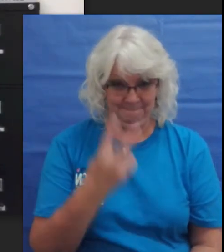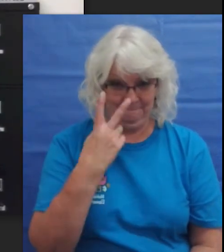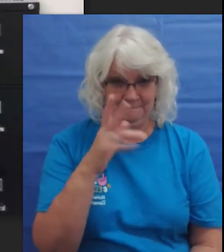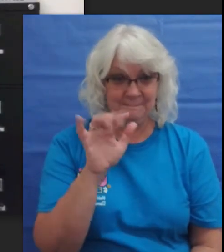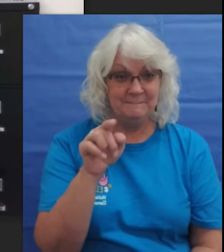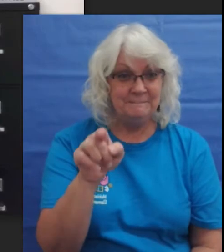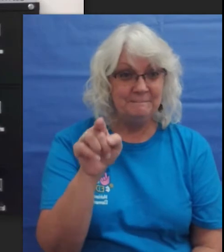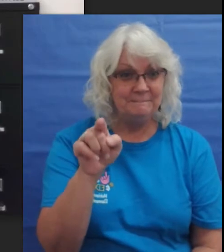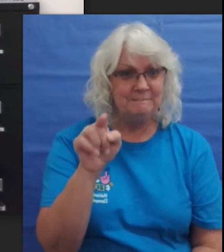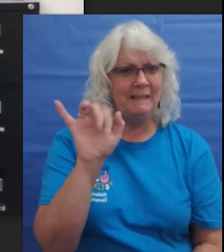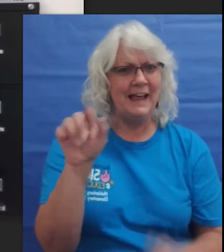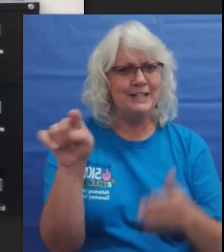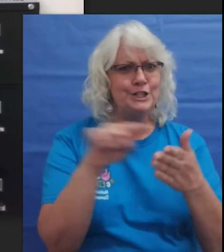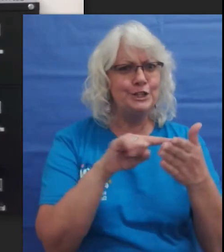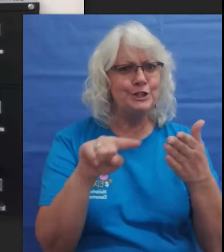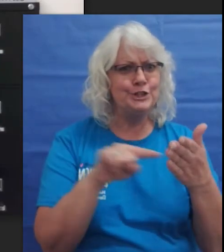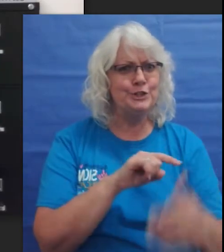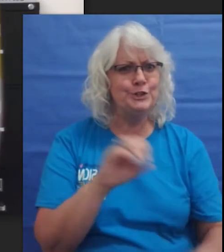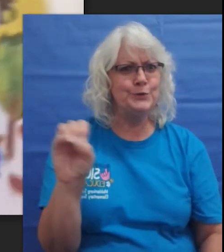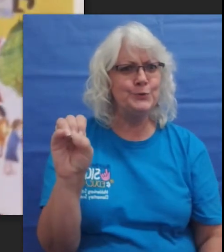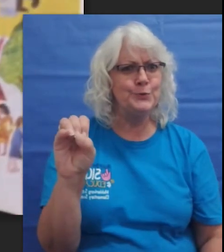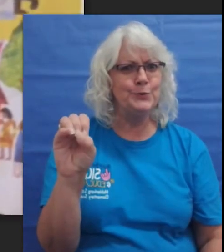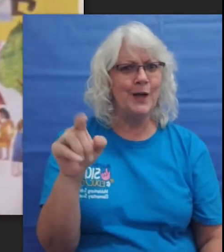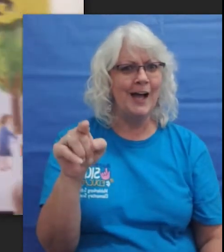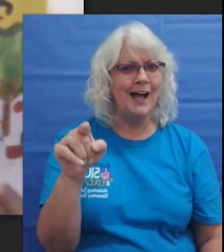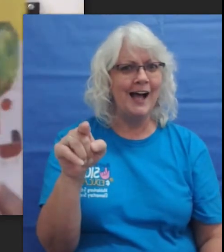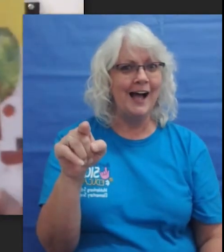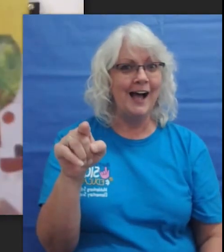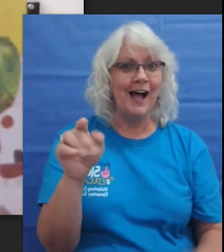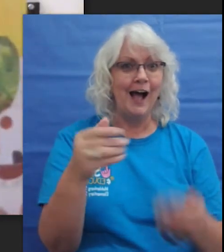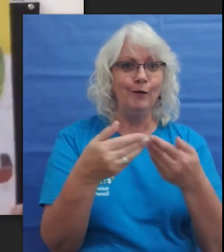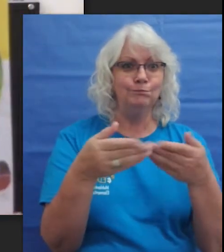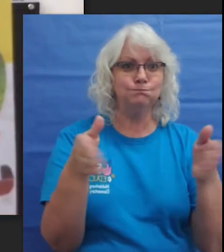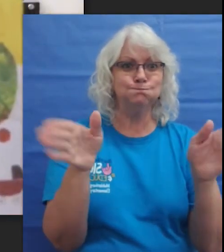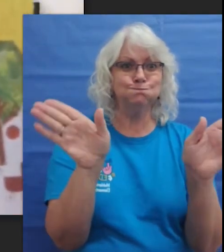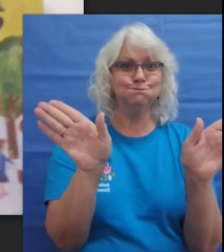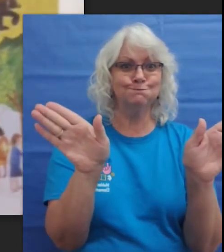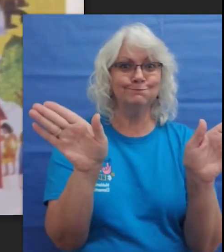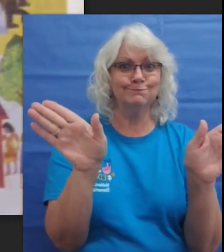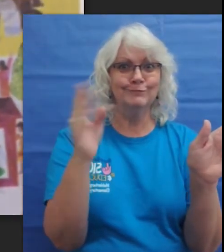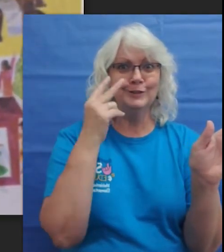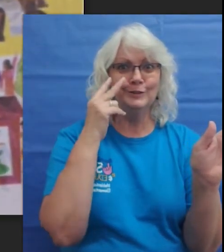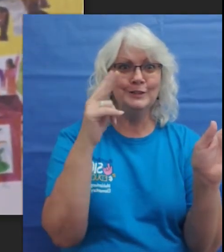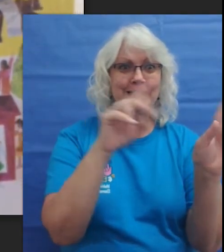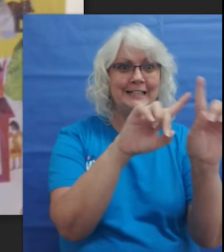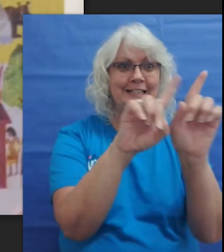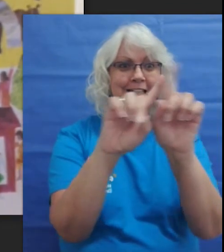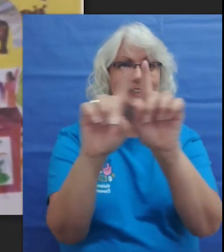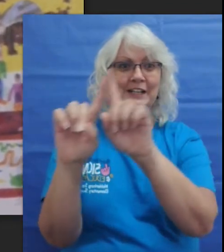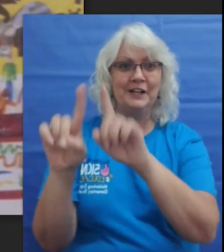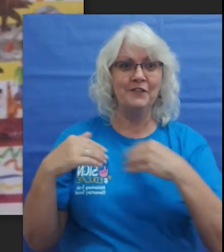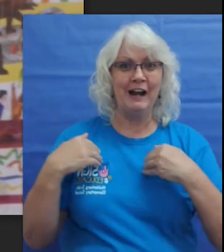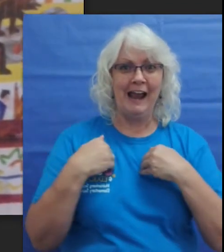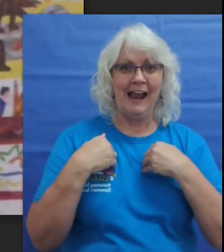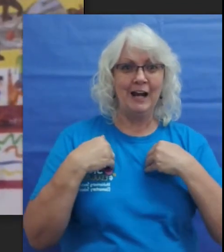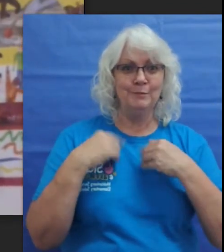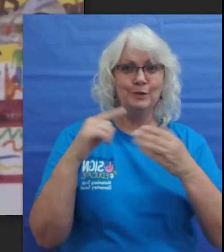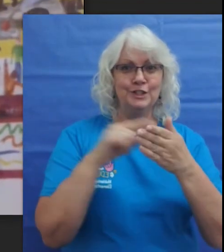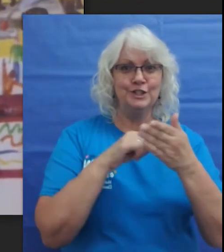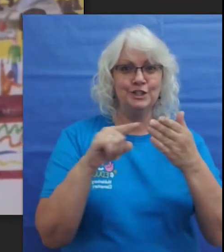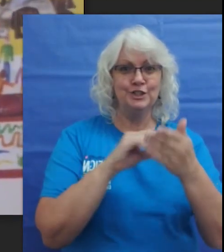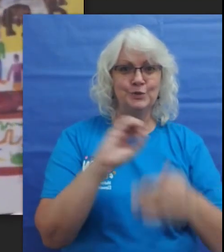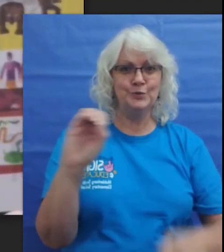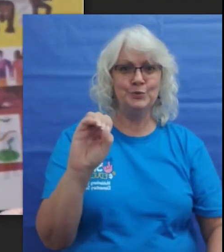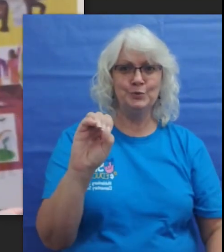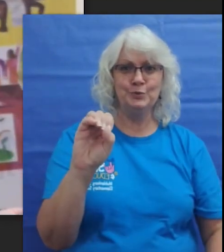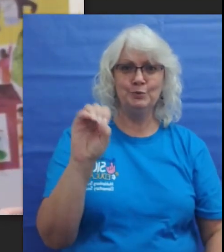They're at the zoo. And it opens up to look, all the animals that